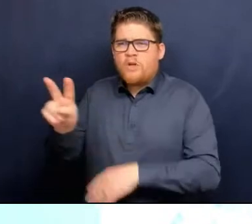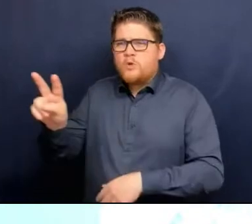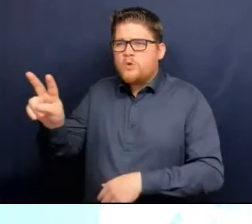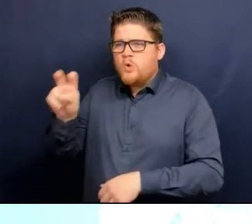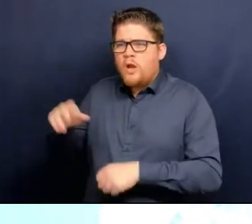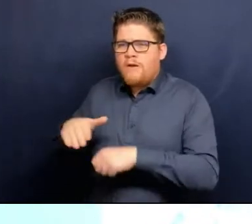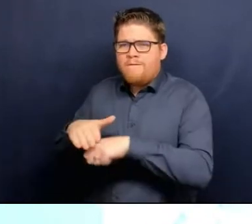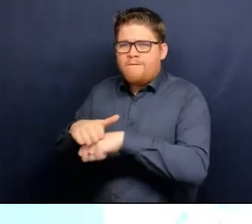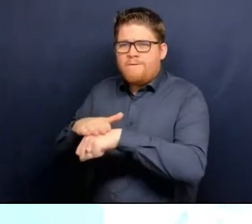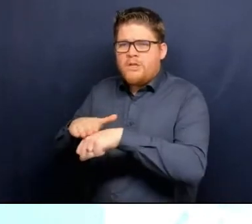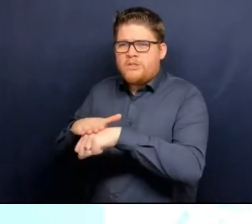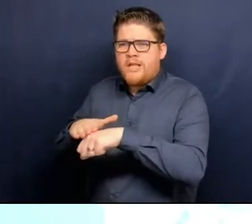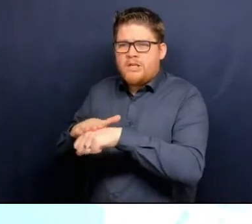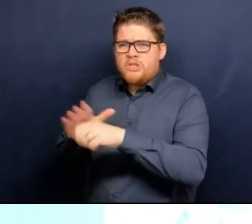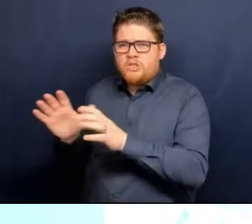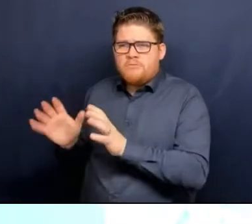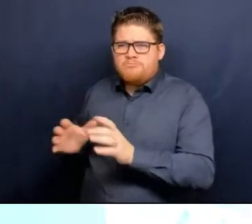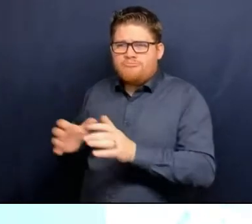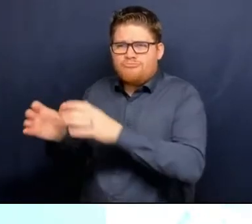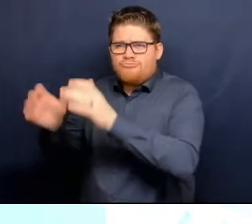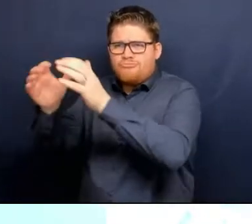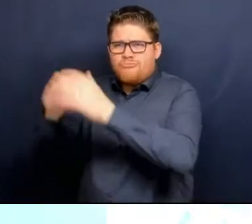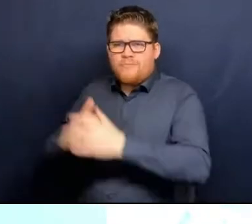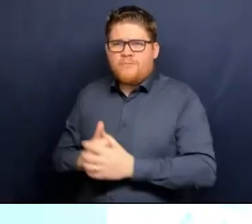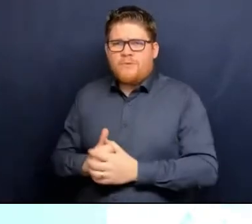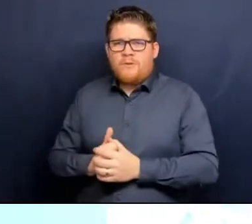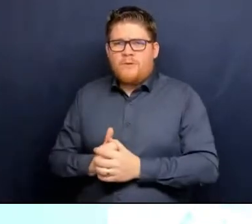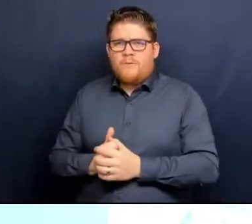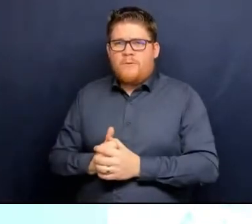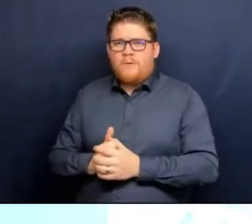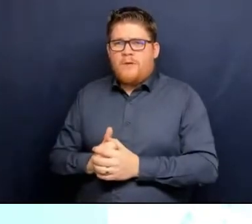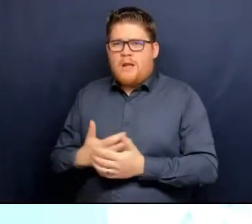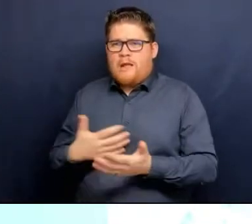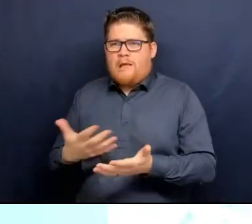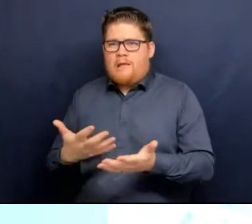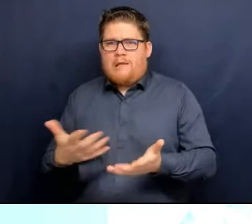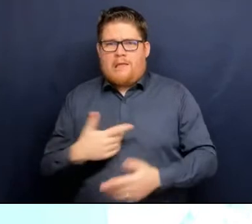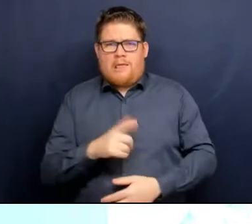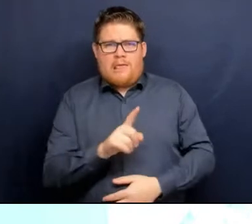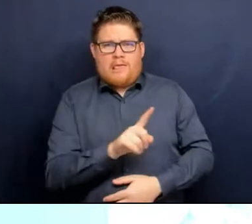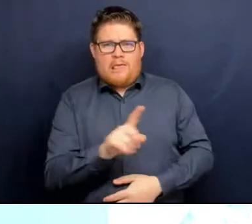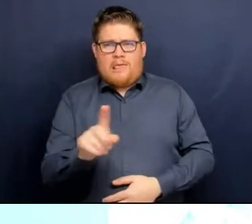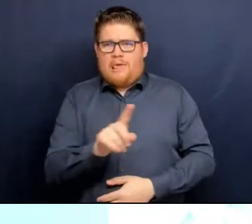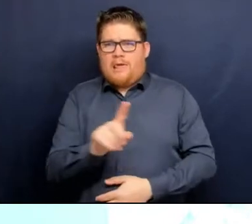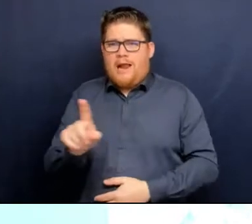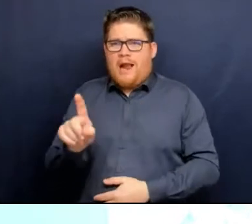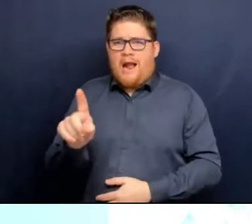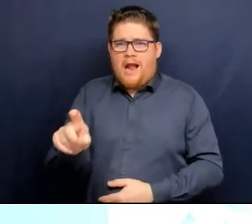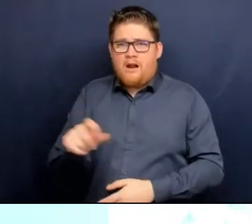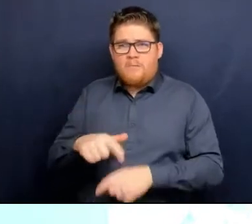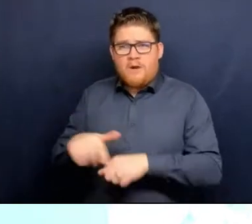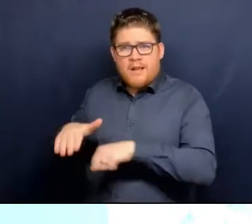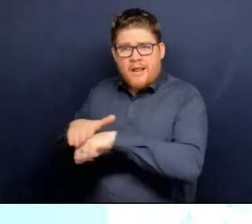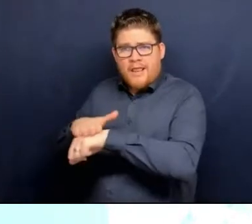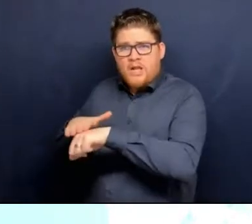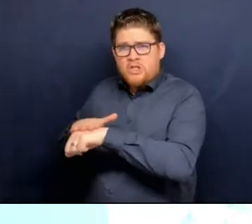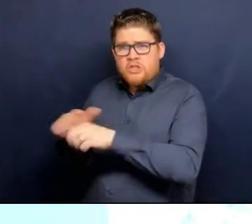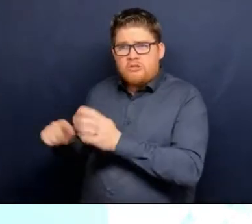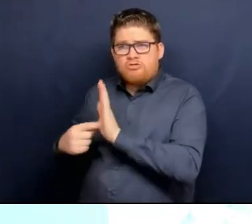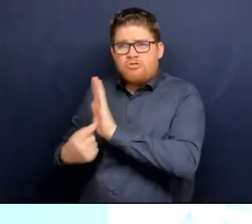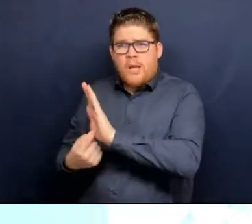And I don't know really who to ask it from, but I'd wondering if someone from the Indigenous representatives that was here or is here